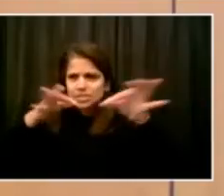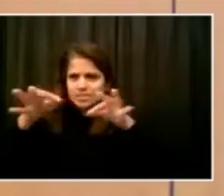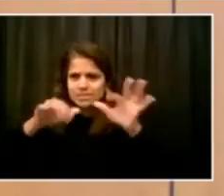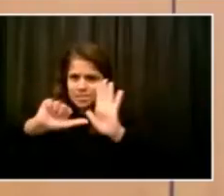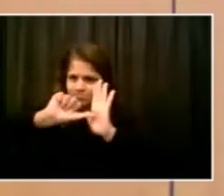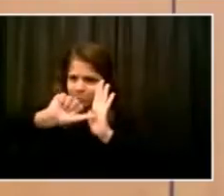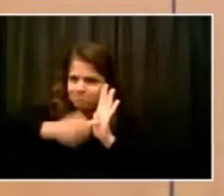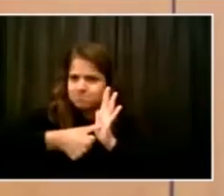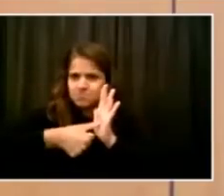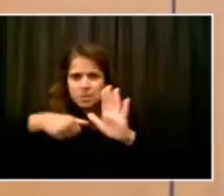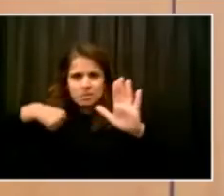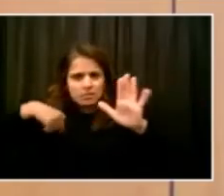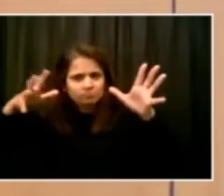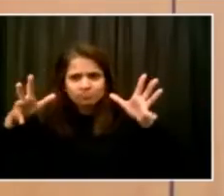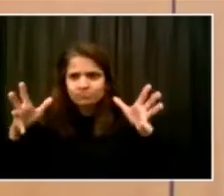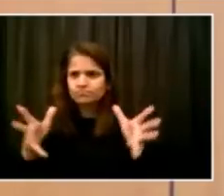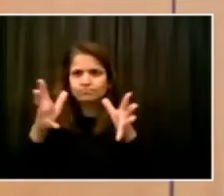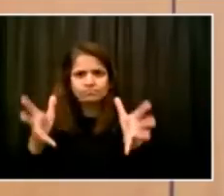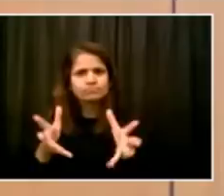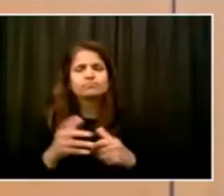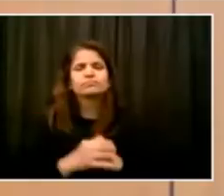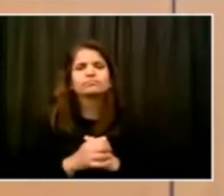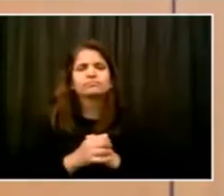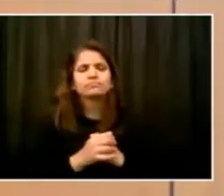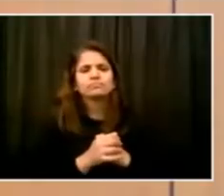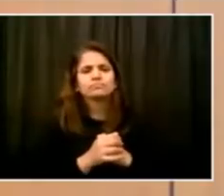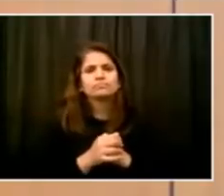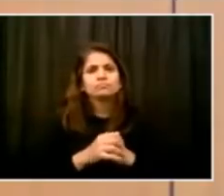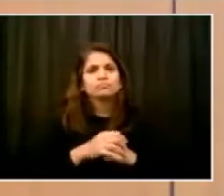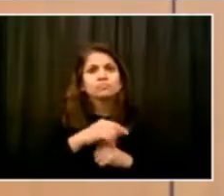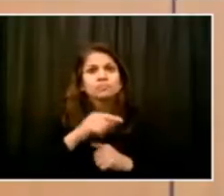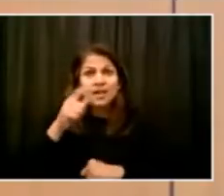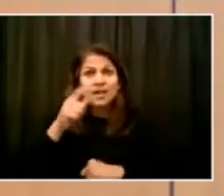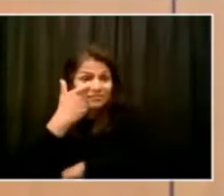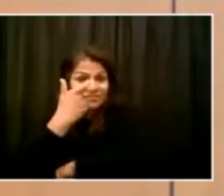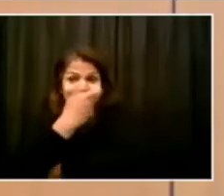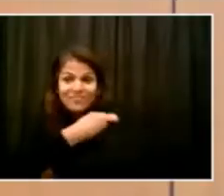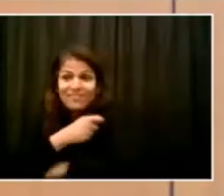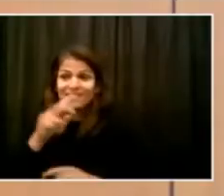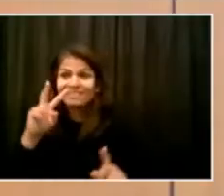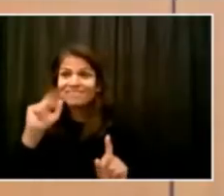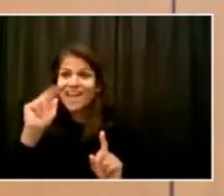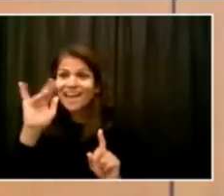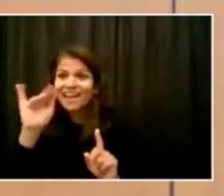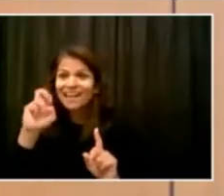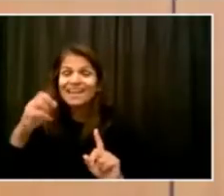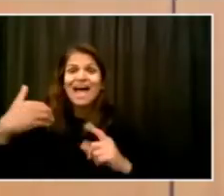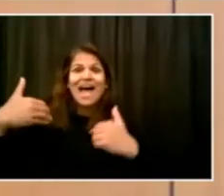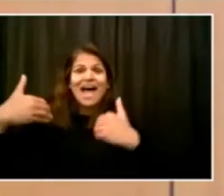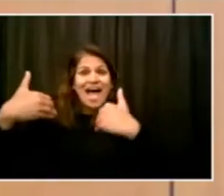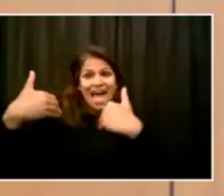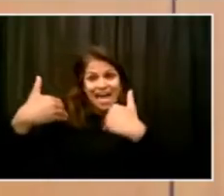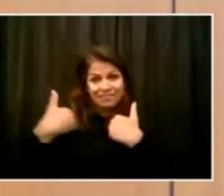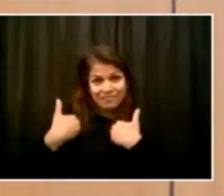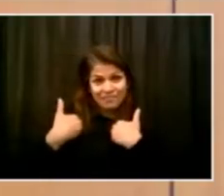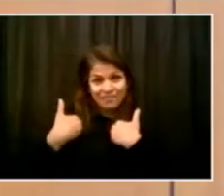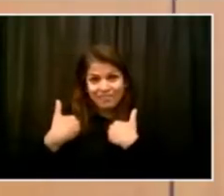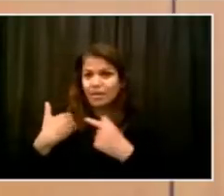that having or not having vaccinations hasn't been in any way, shape, or